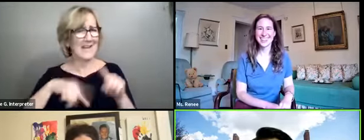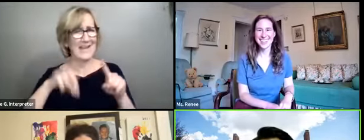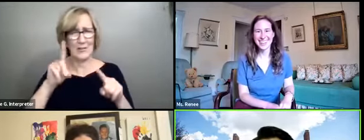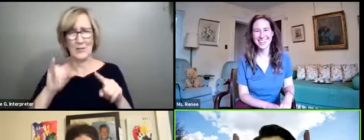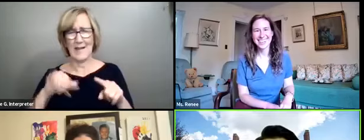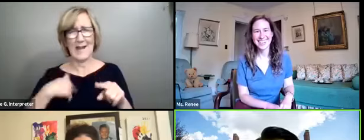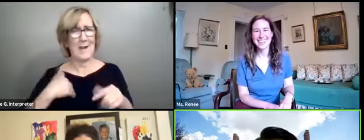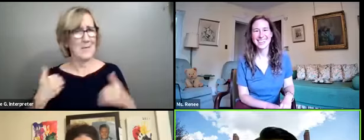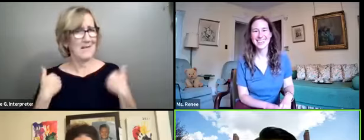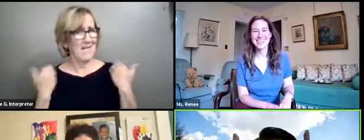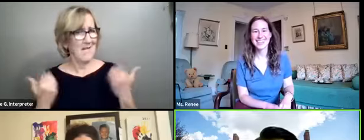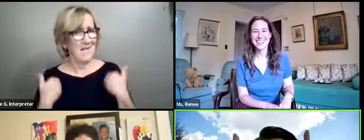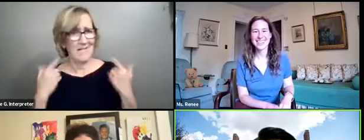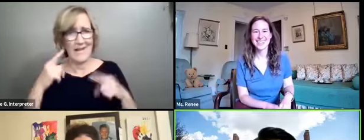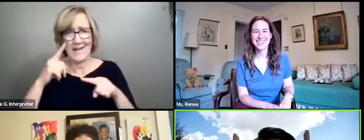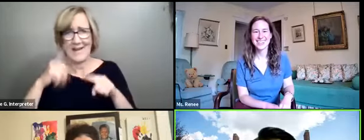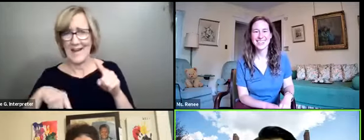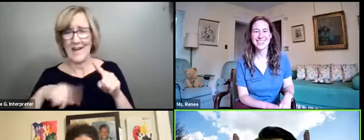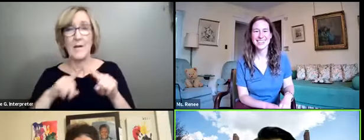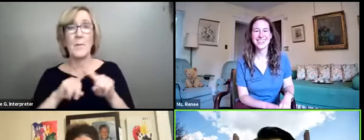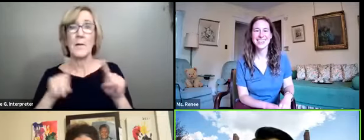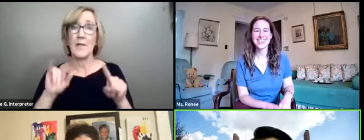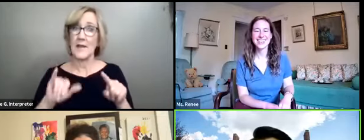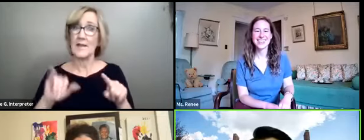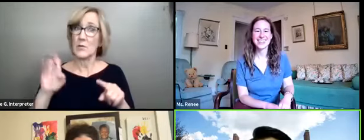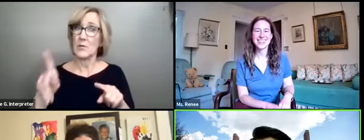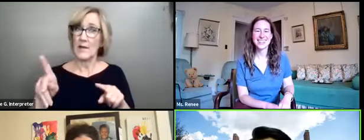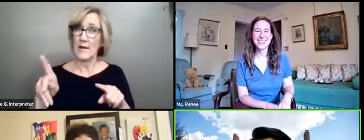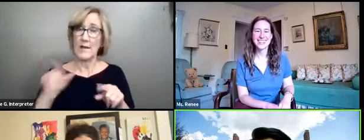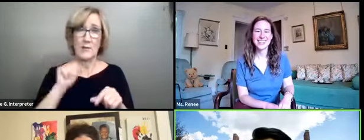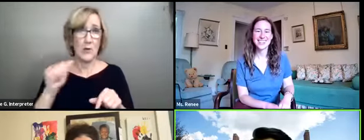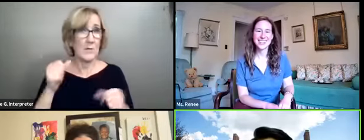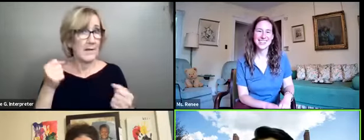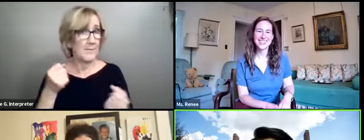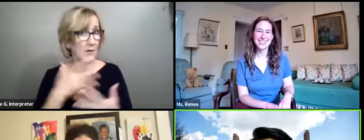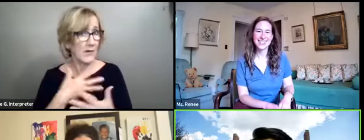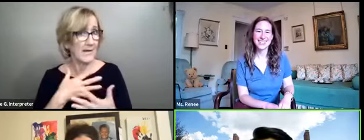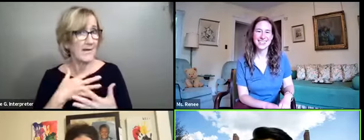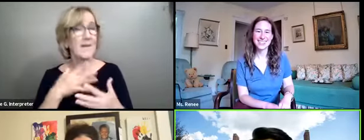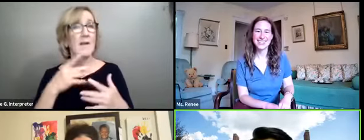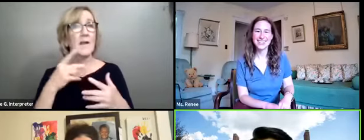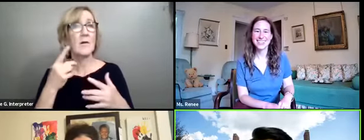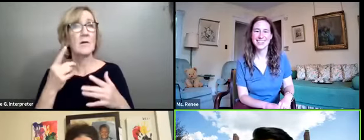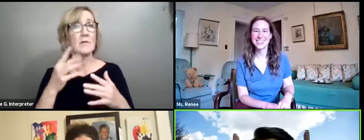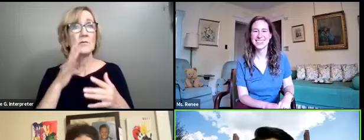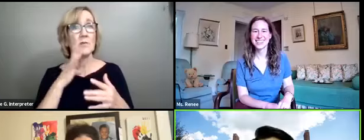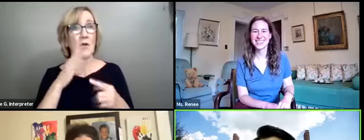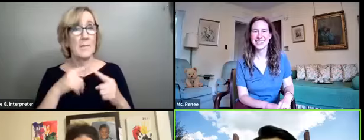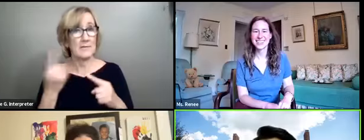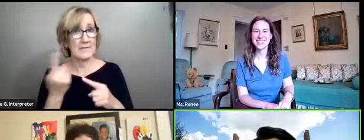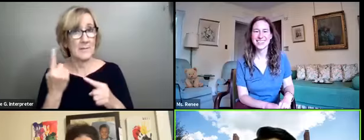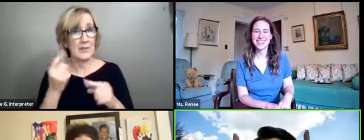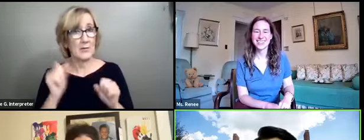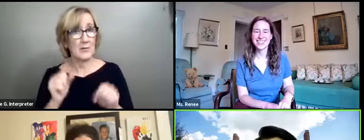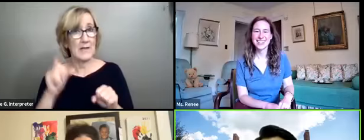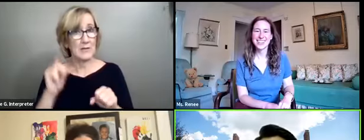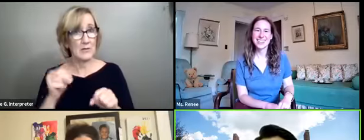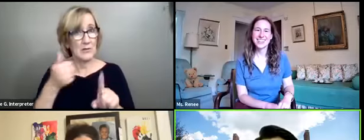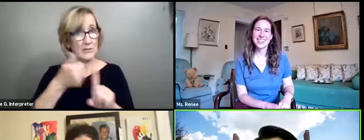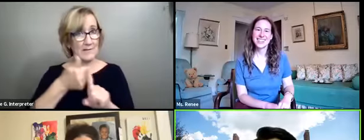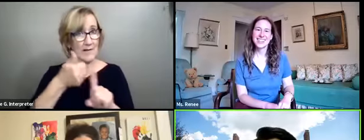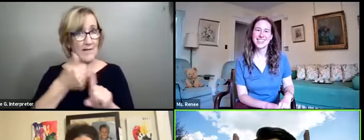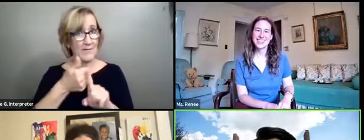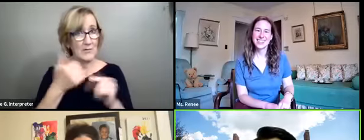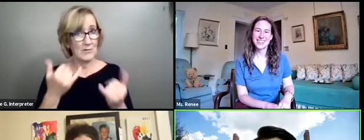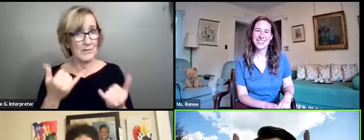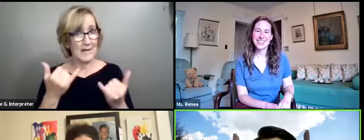those. Well, that's okay. Don't fear, because something we're going to talk about today is something you can do yourself. So we're going to talk a little bit about